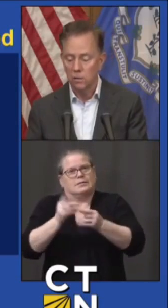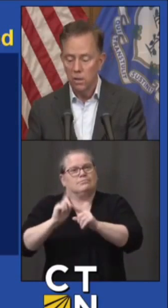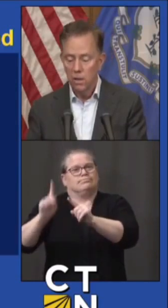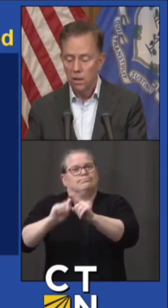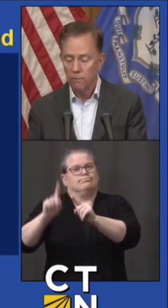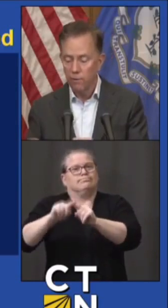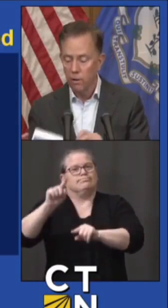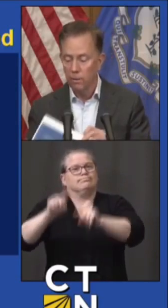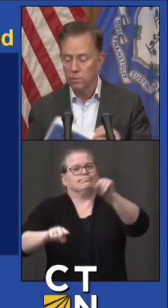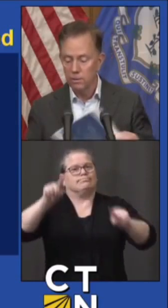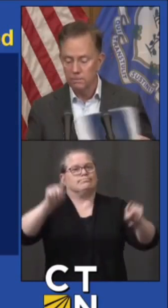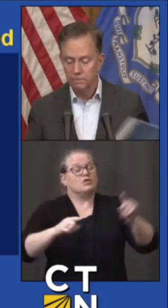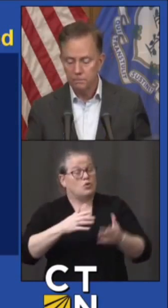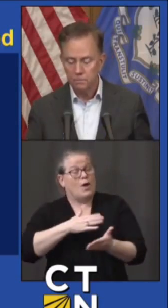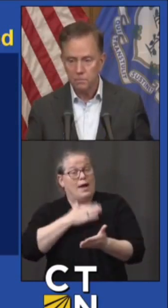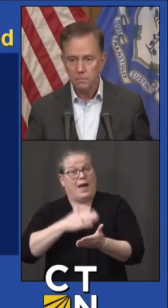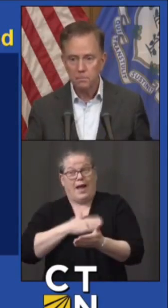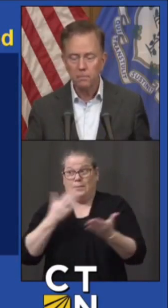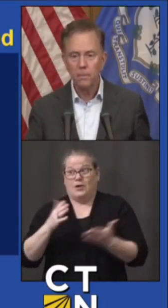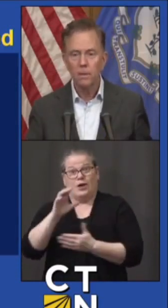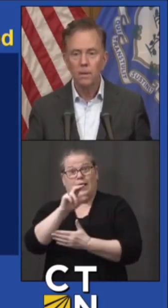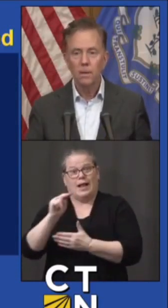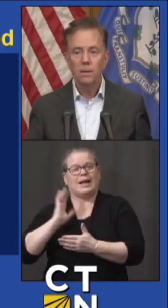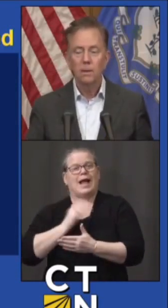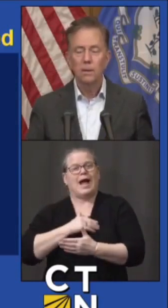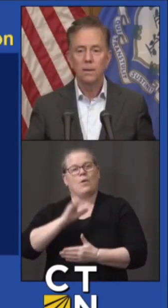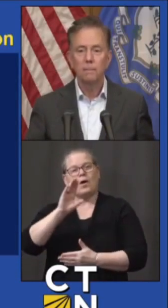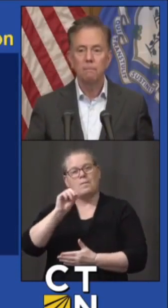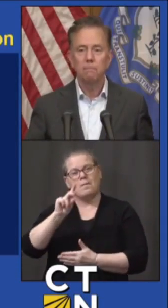ratings affirmed.